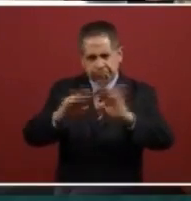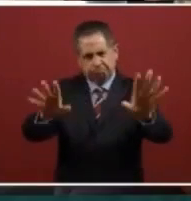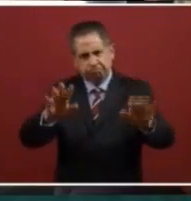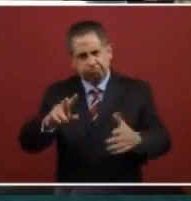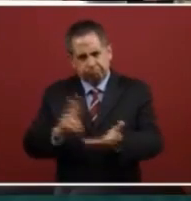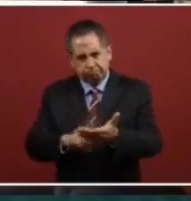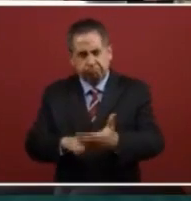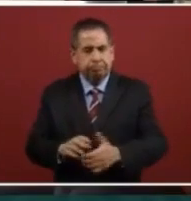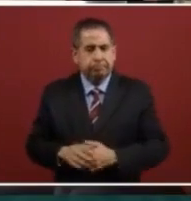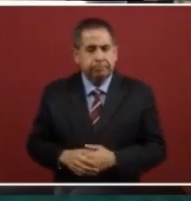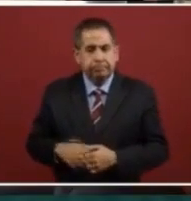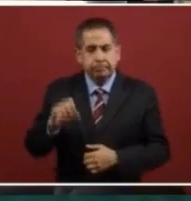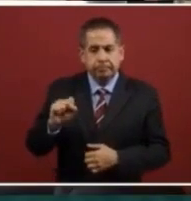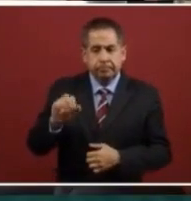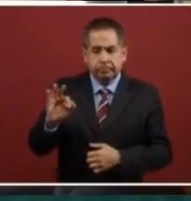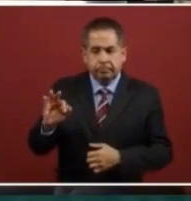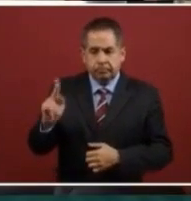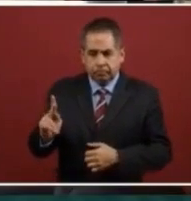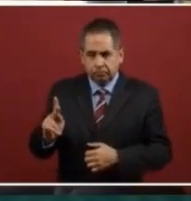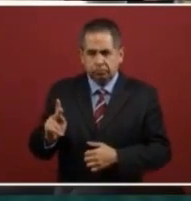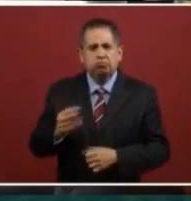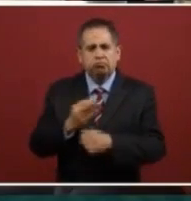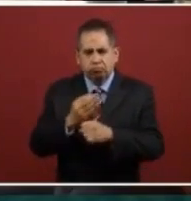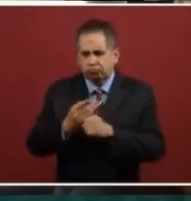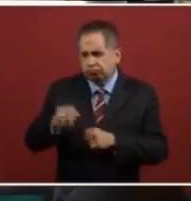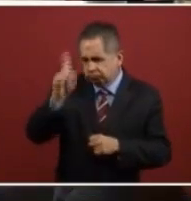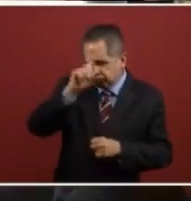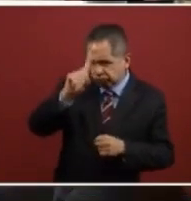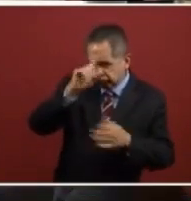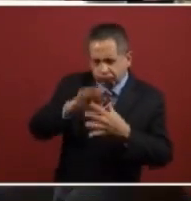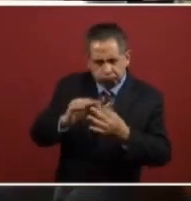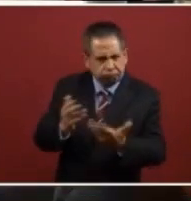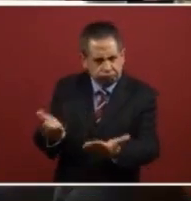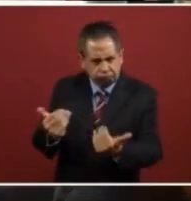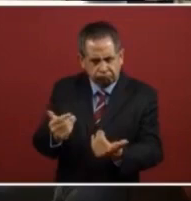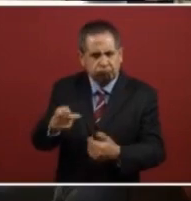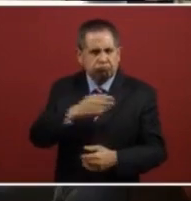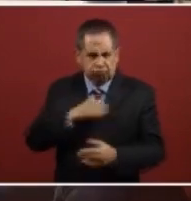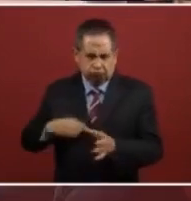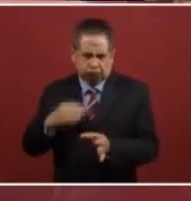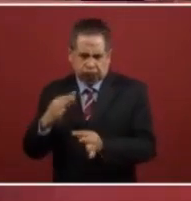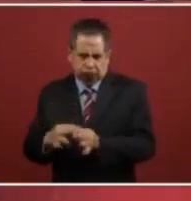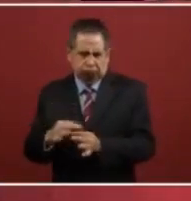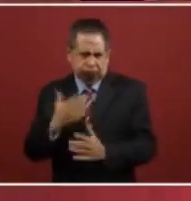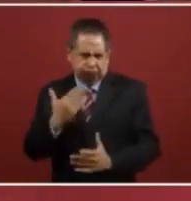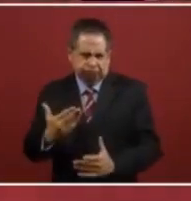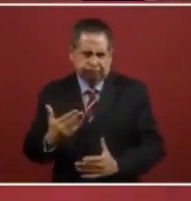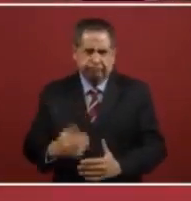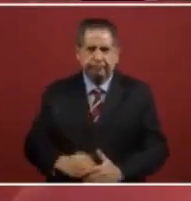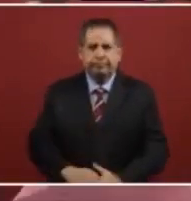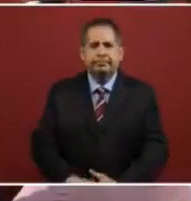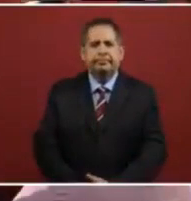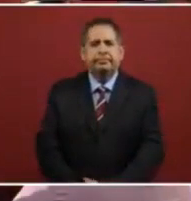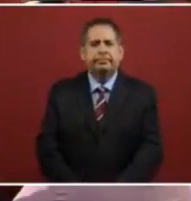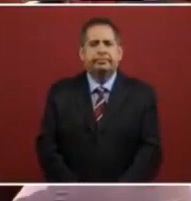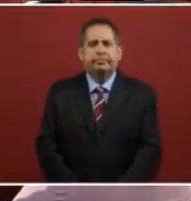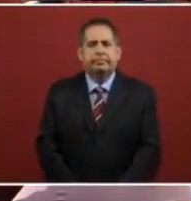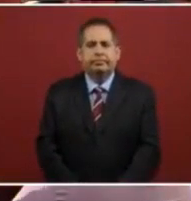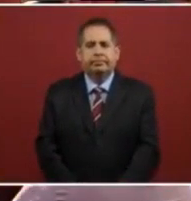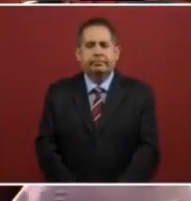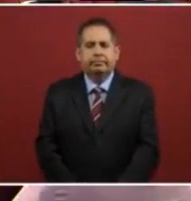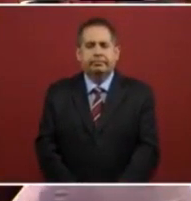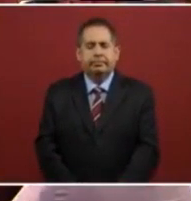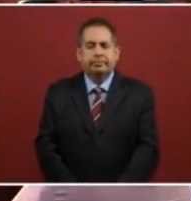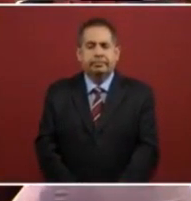it's all La about Secretaría de la Función transparency. Pública You know, they está have para anybody that orientarte works a for a cumplir public, con esta obligación. as a public employee, has